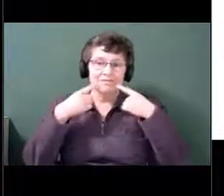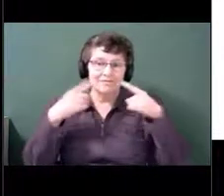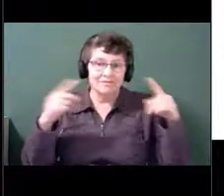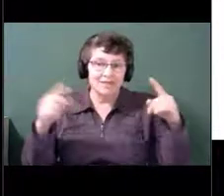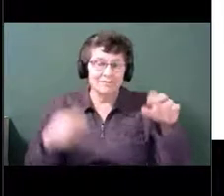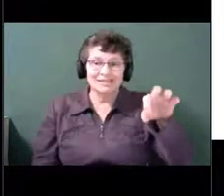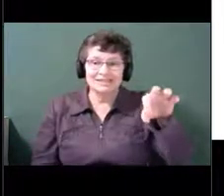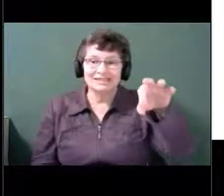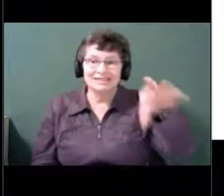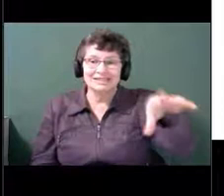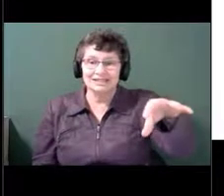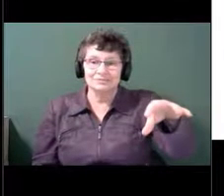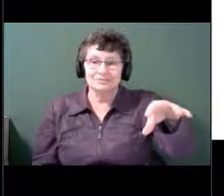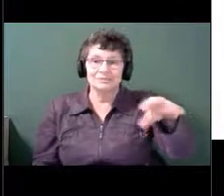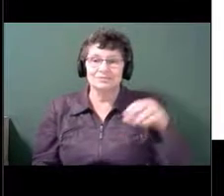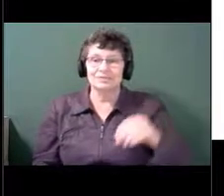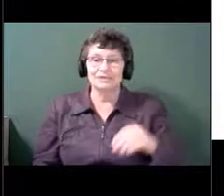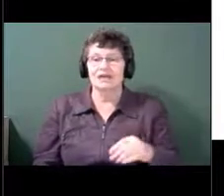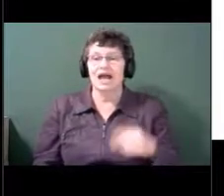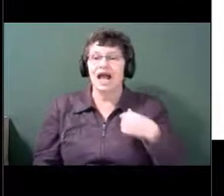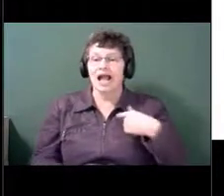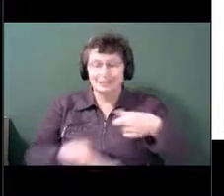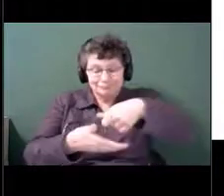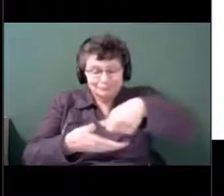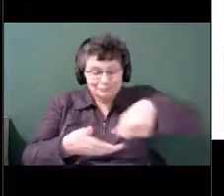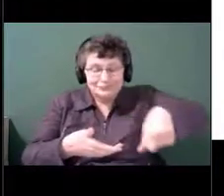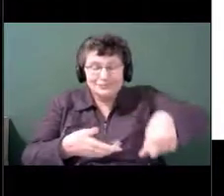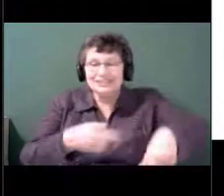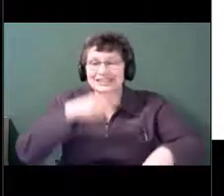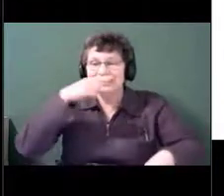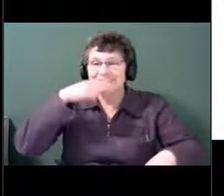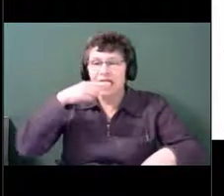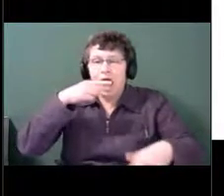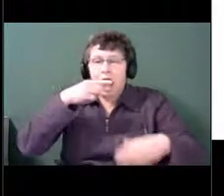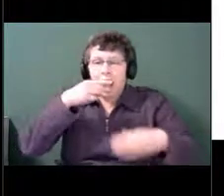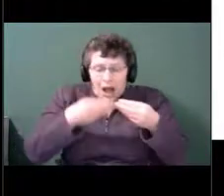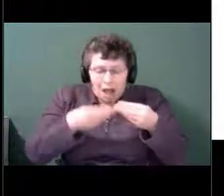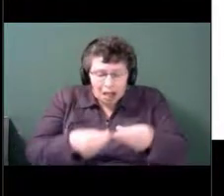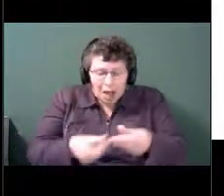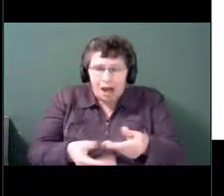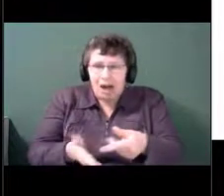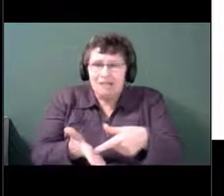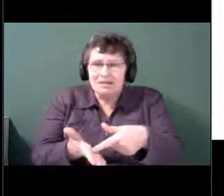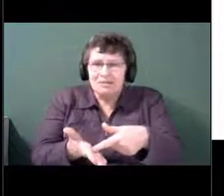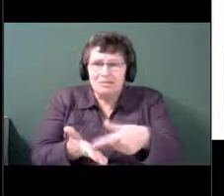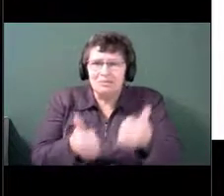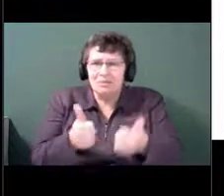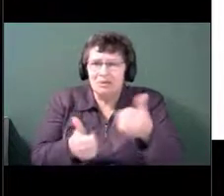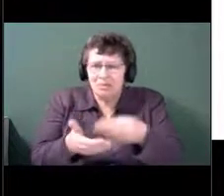using hair removal instead of toothpaste because I had too many tubes and couldn't distinguish.